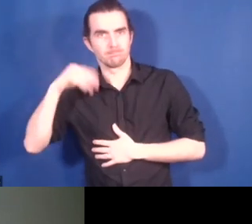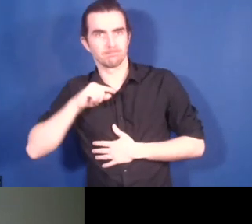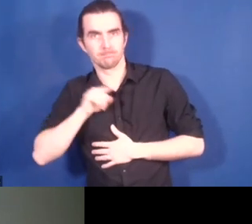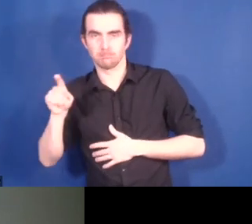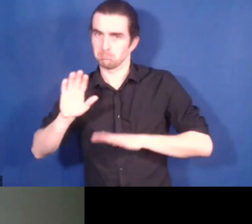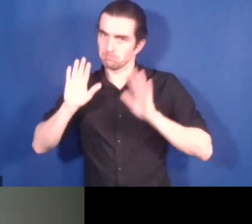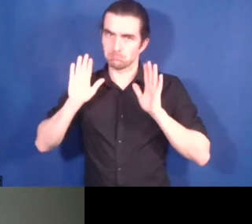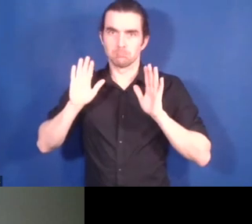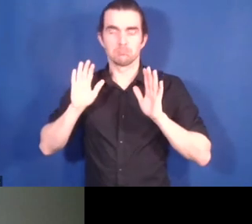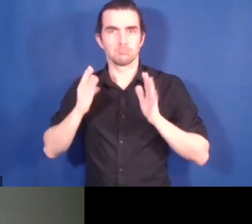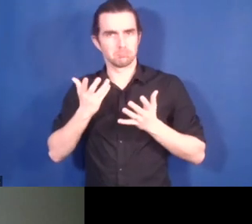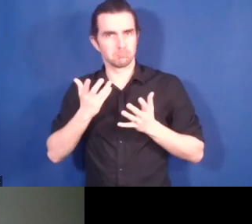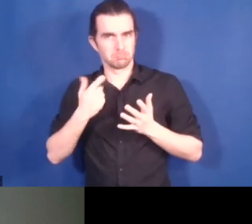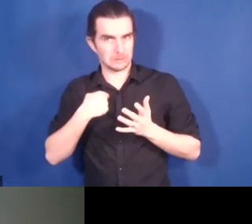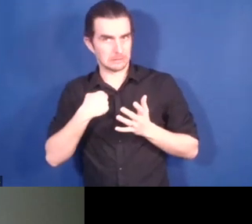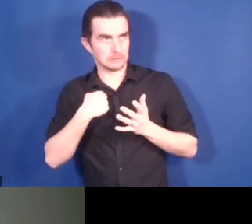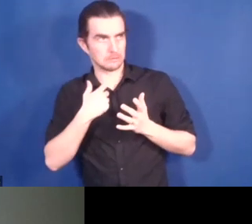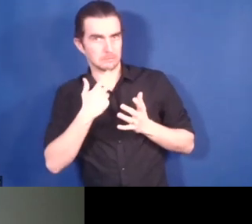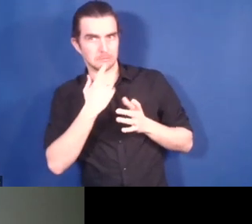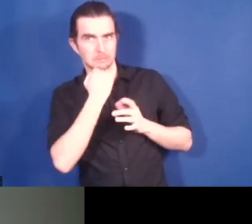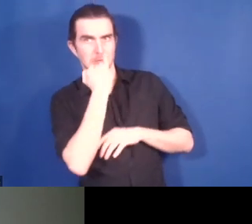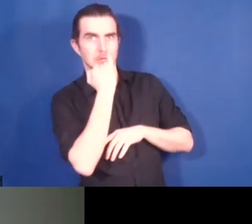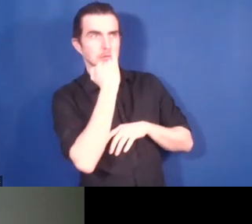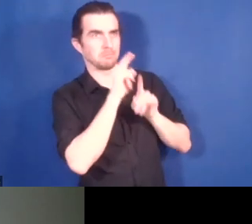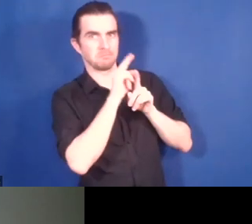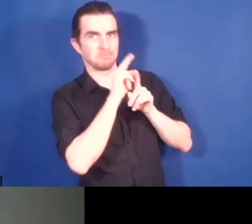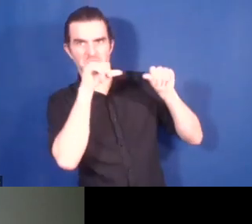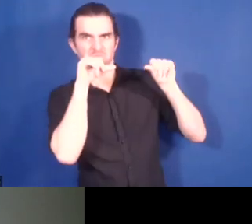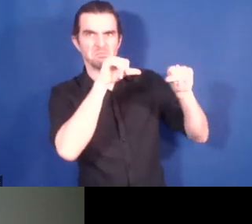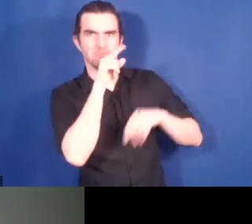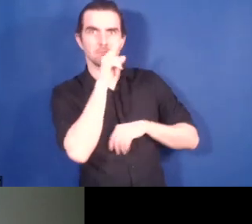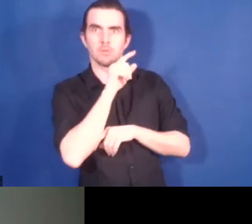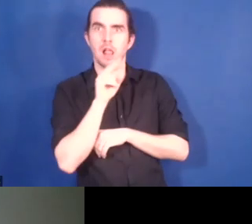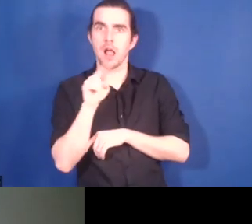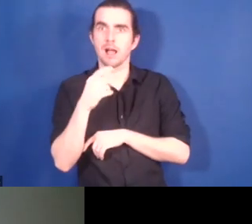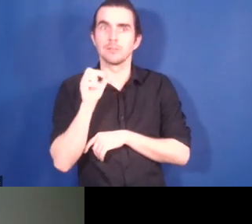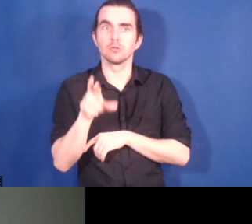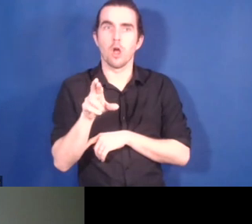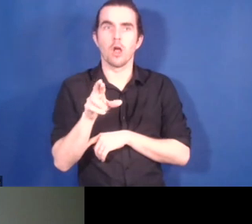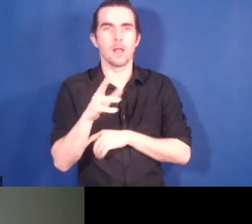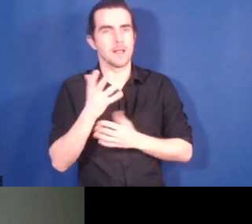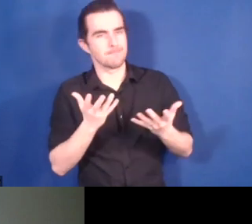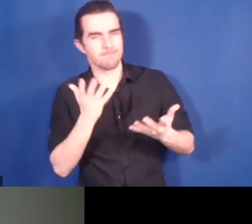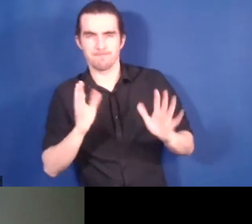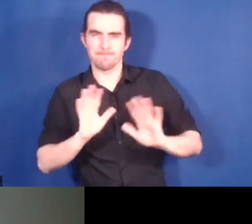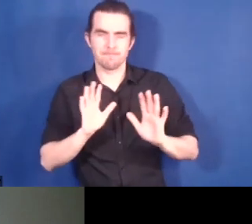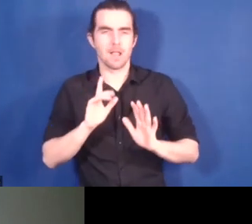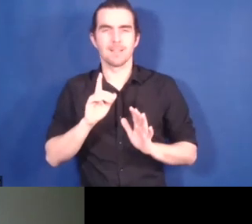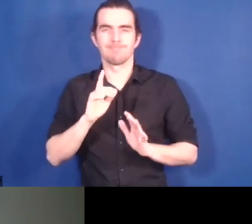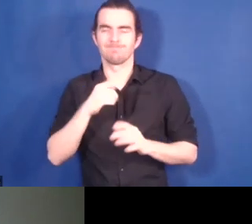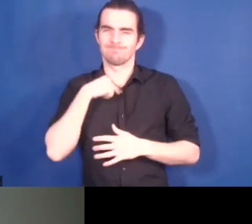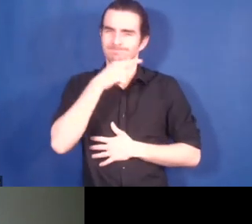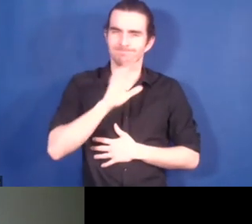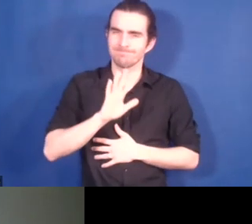as actors from the global north, the protection industry, if you feel like,